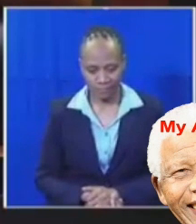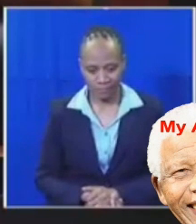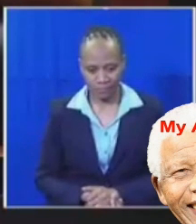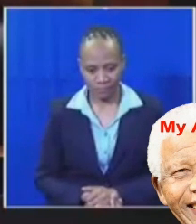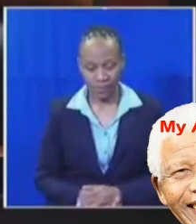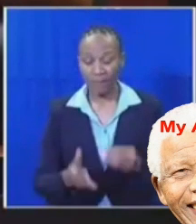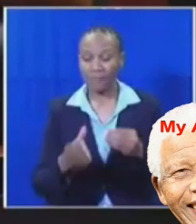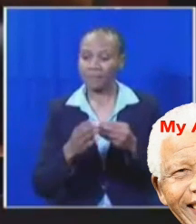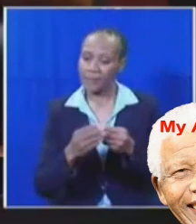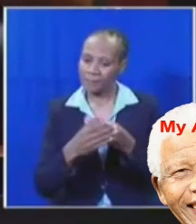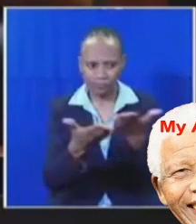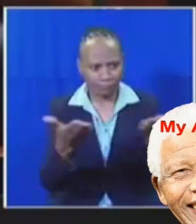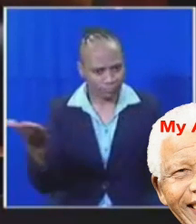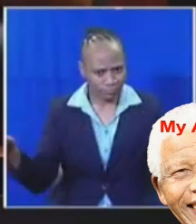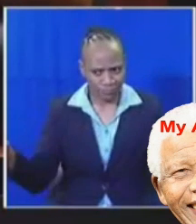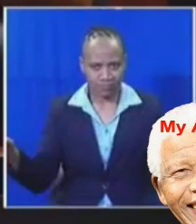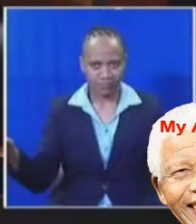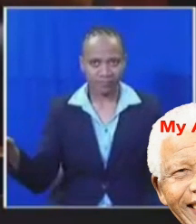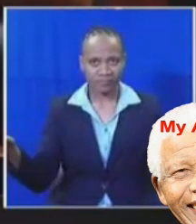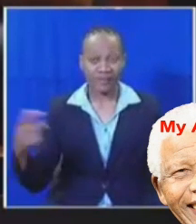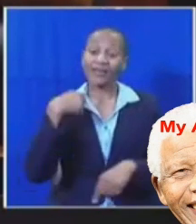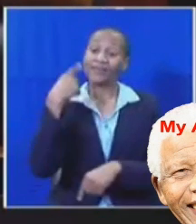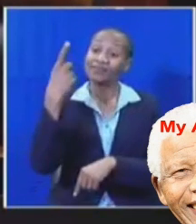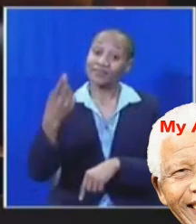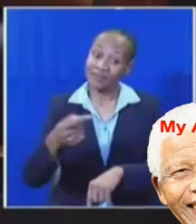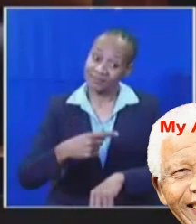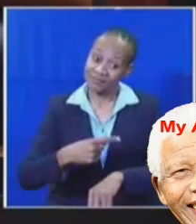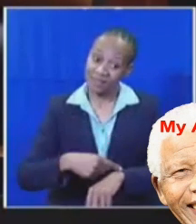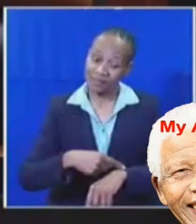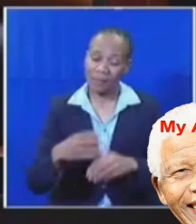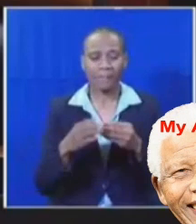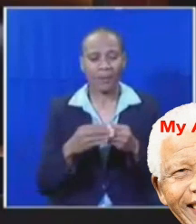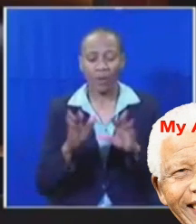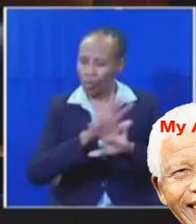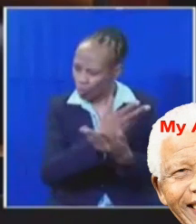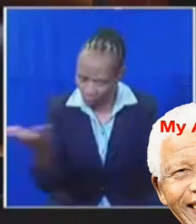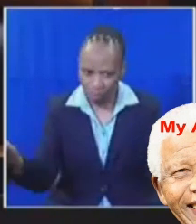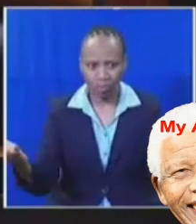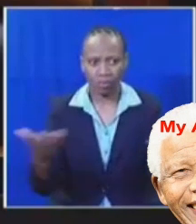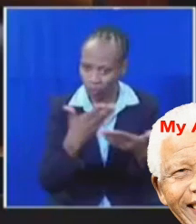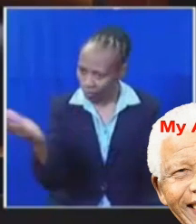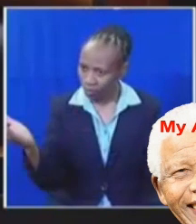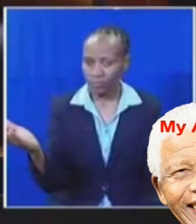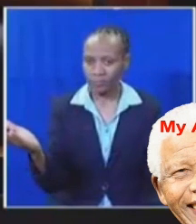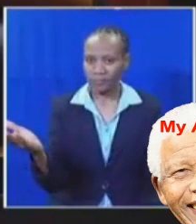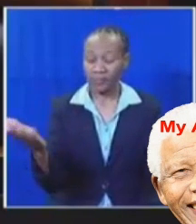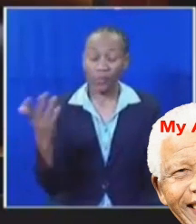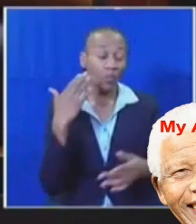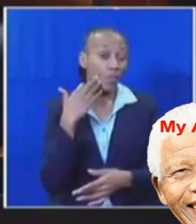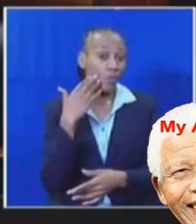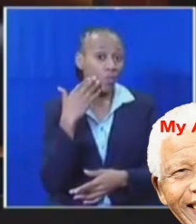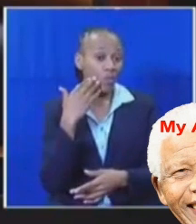Honorable members, I think next time, honorable members, all of us, when we make